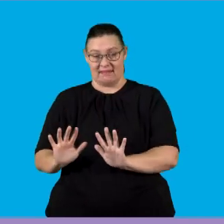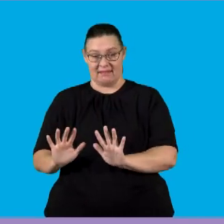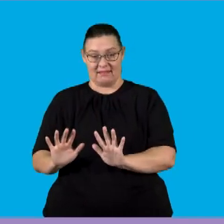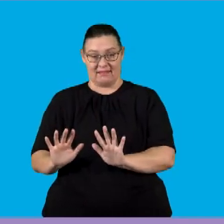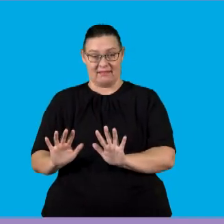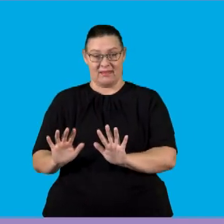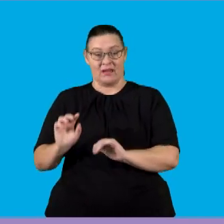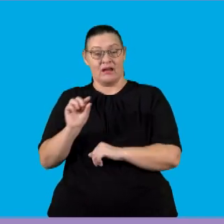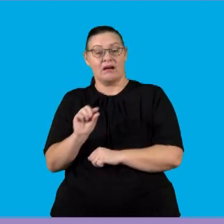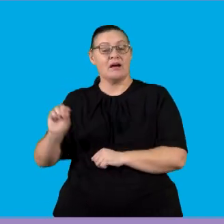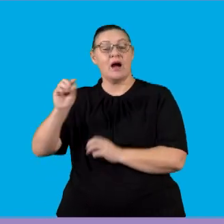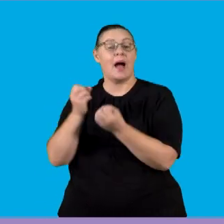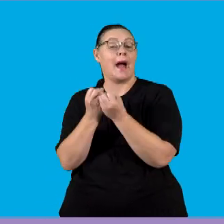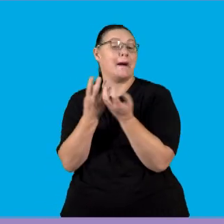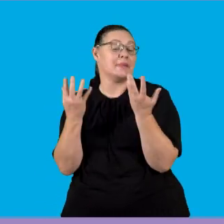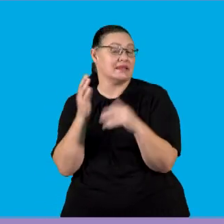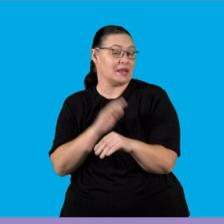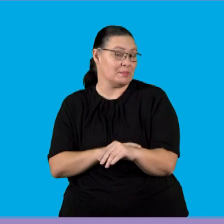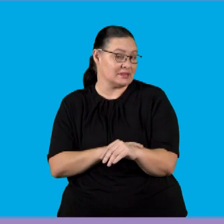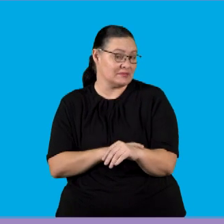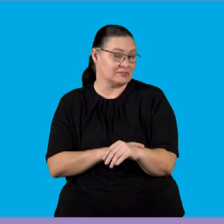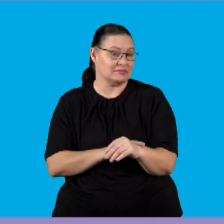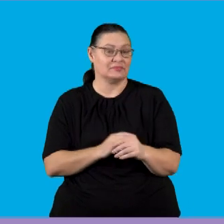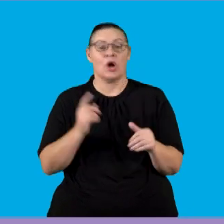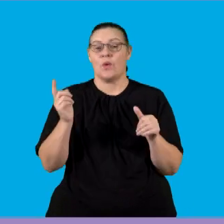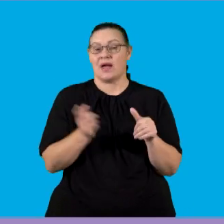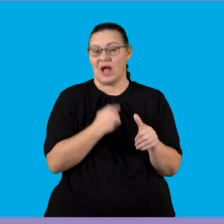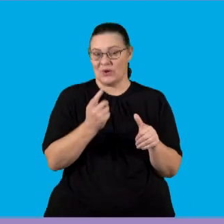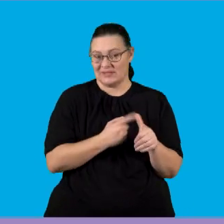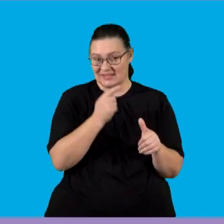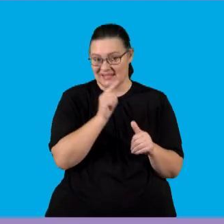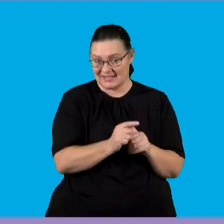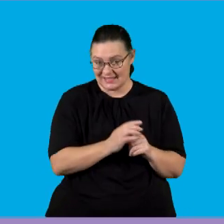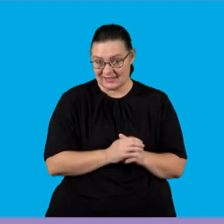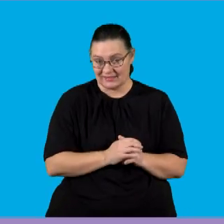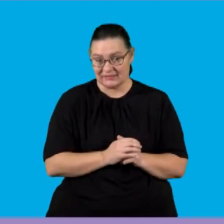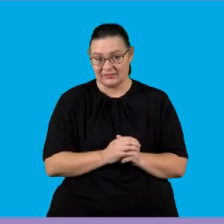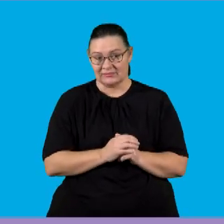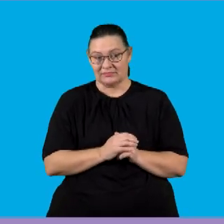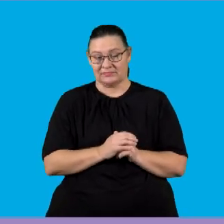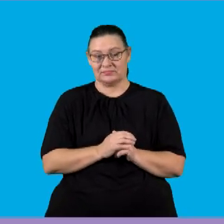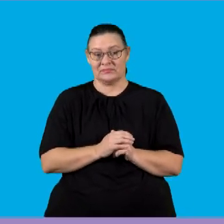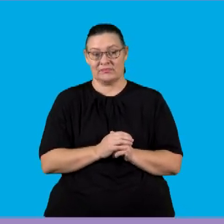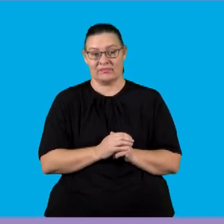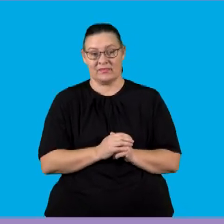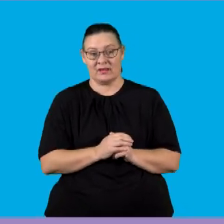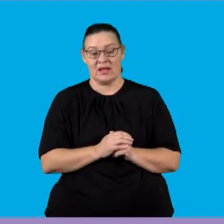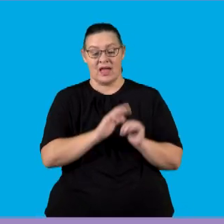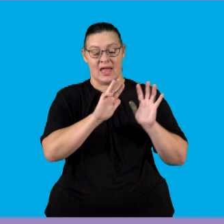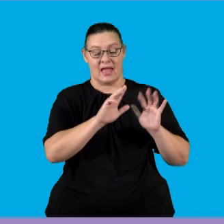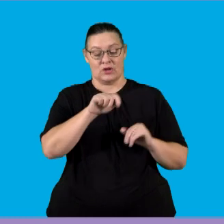power of 10. So what is going to be the exponent to that power of 10? So we can see that